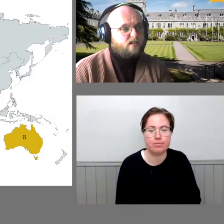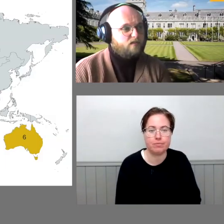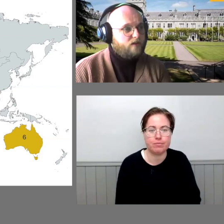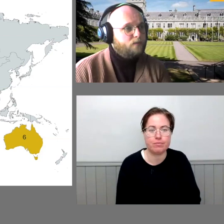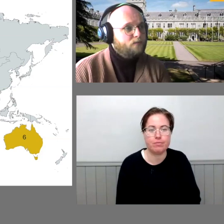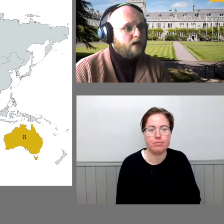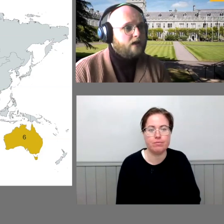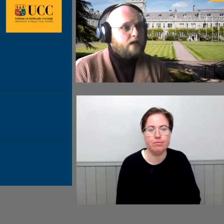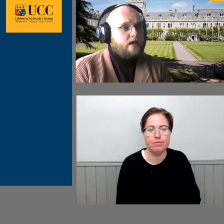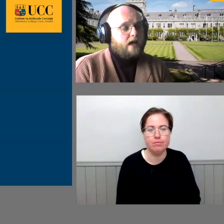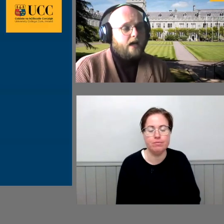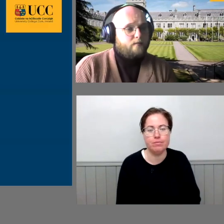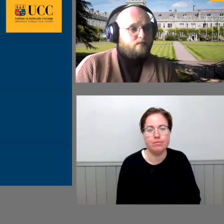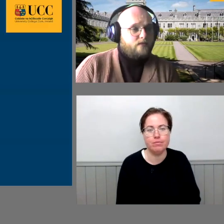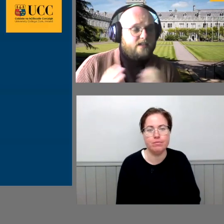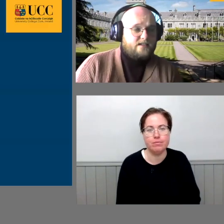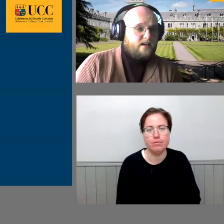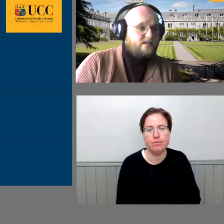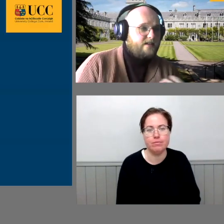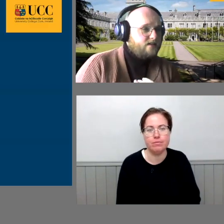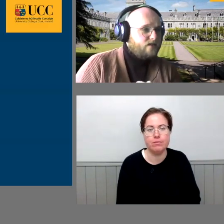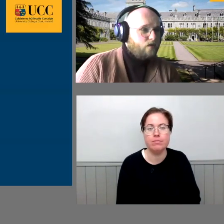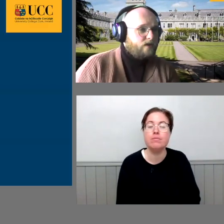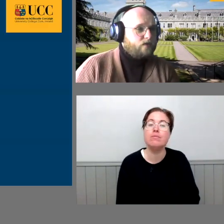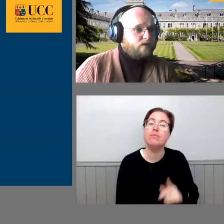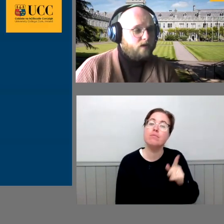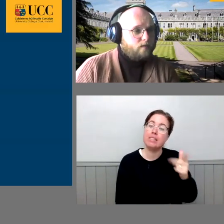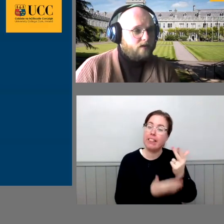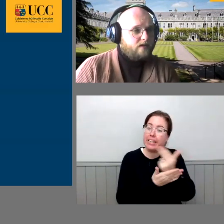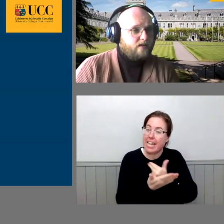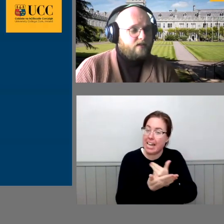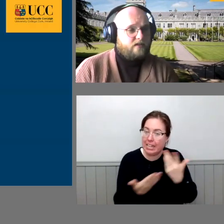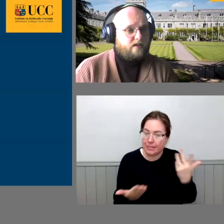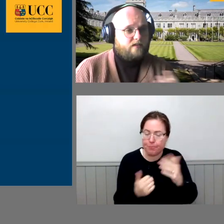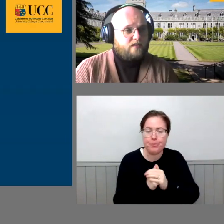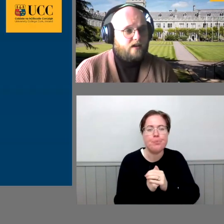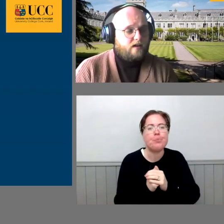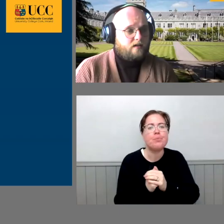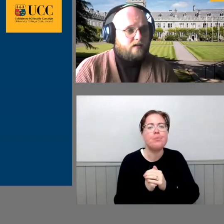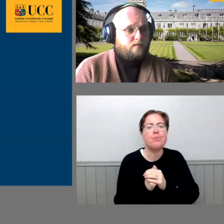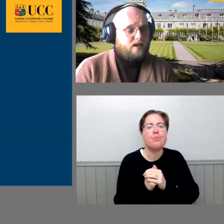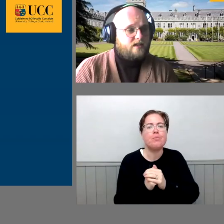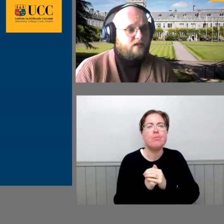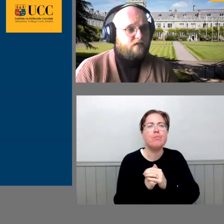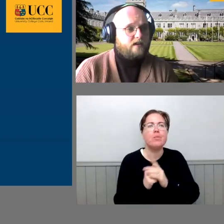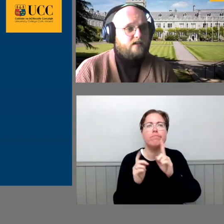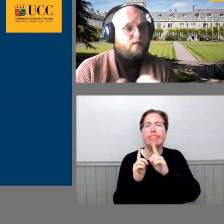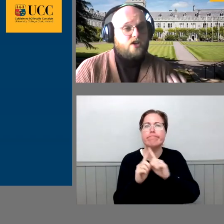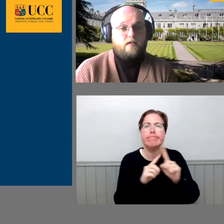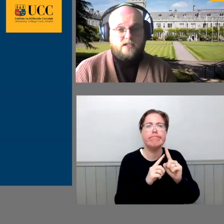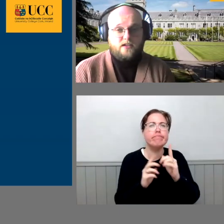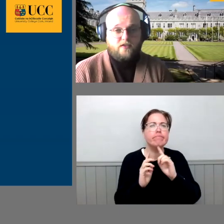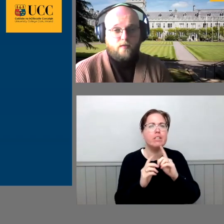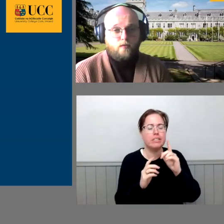this particular review. The designs then, so there's multiple designs that can be identified,